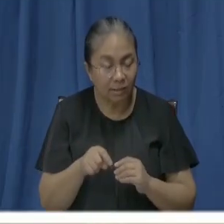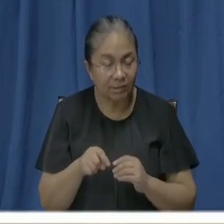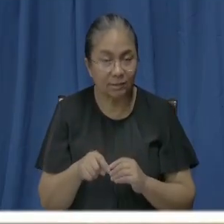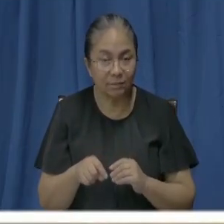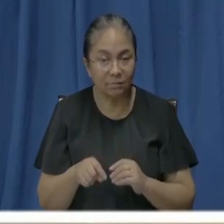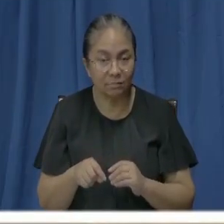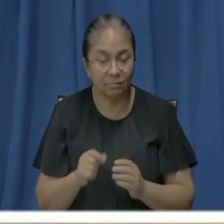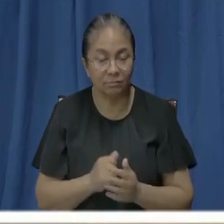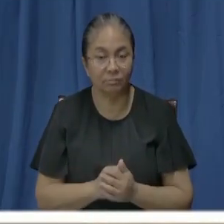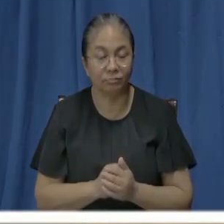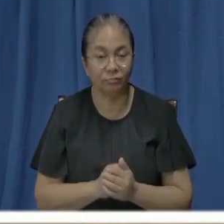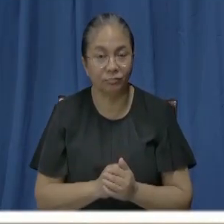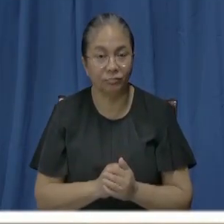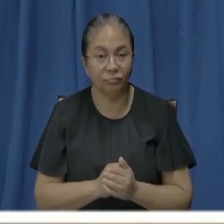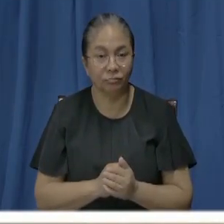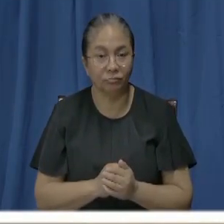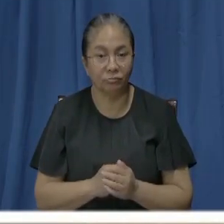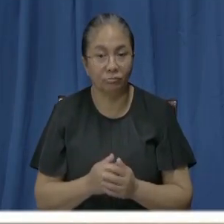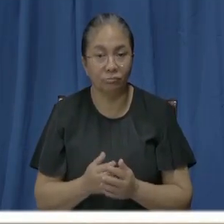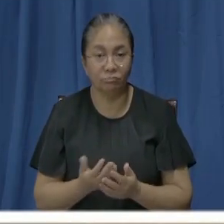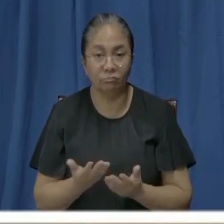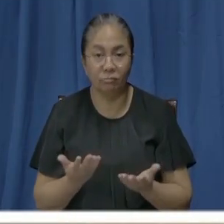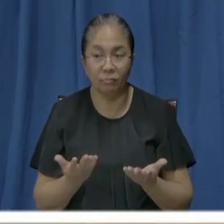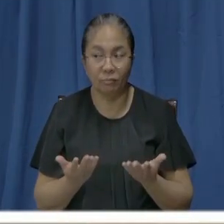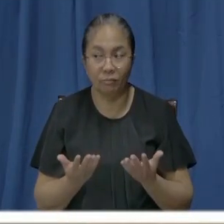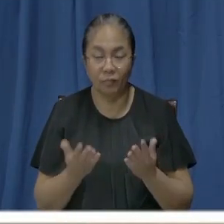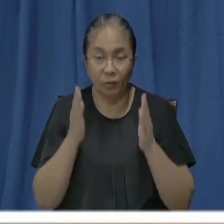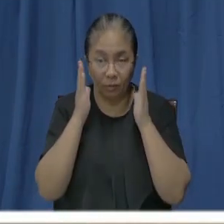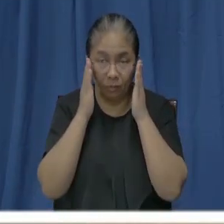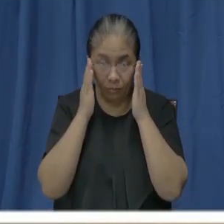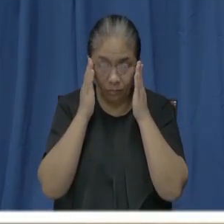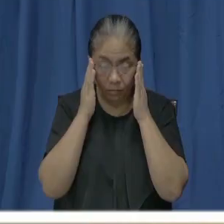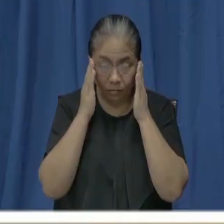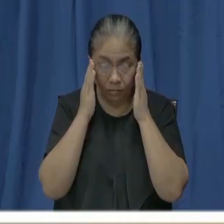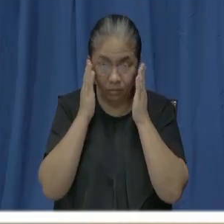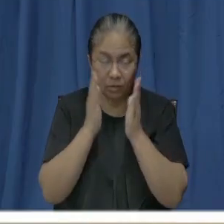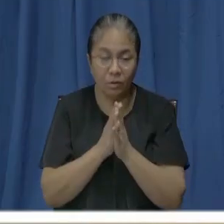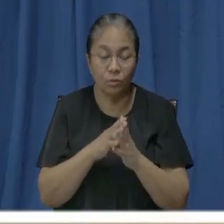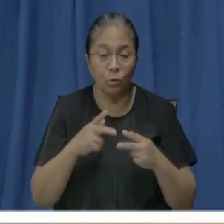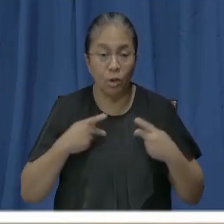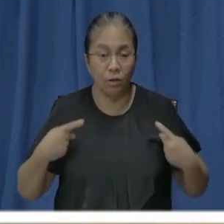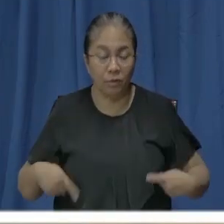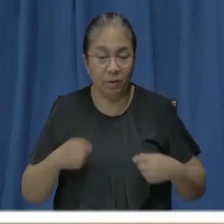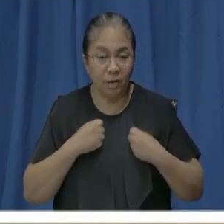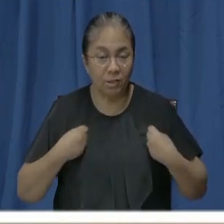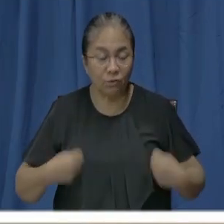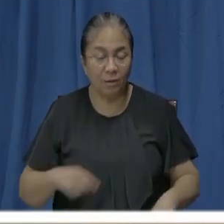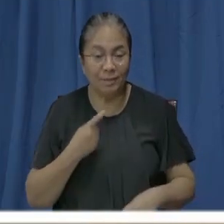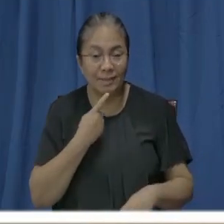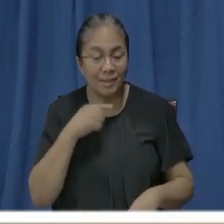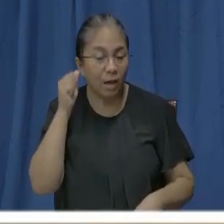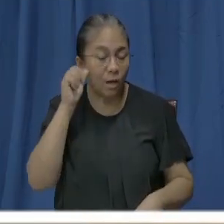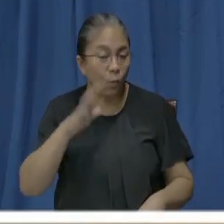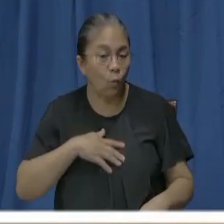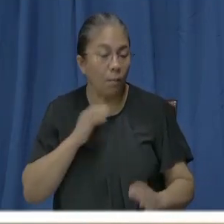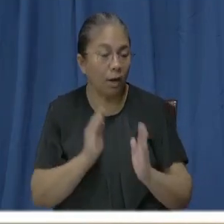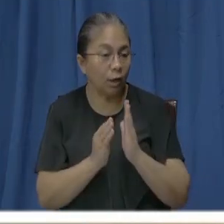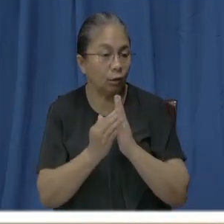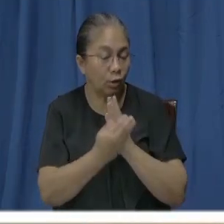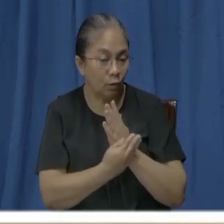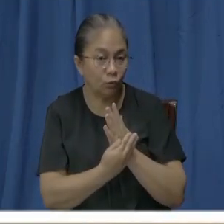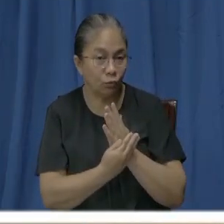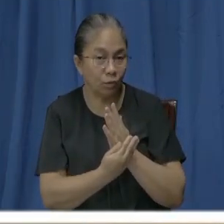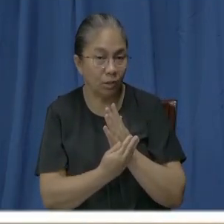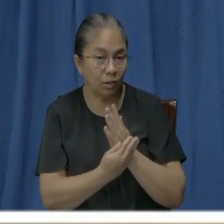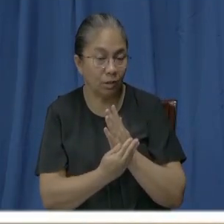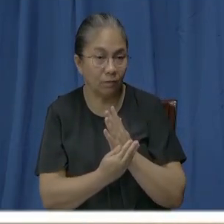adultery. So by their own words, the woman was caught in the very act, and they